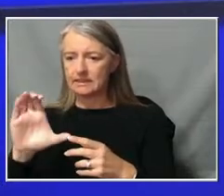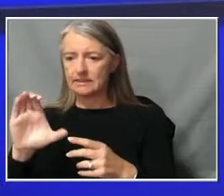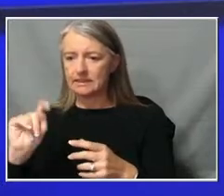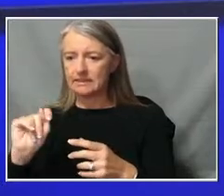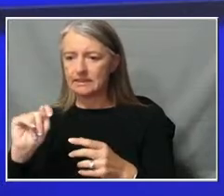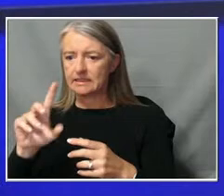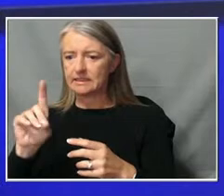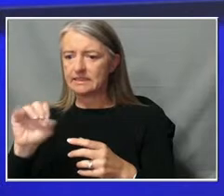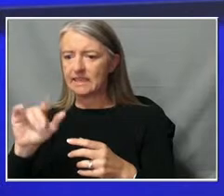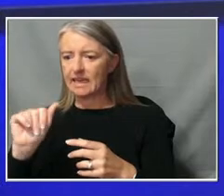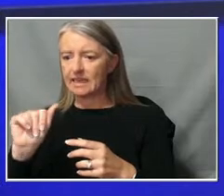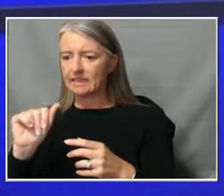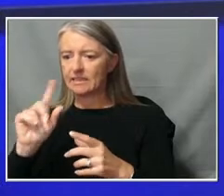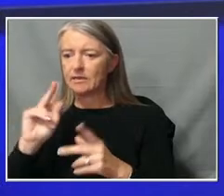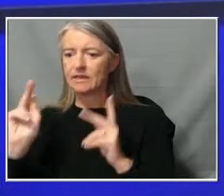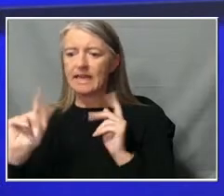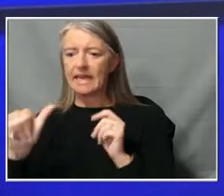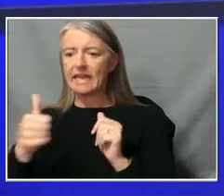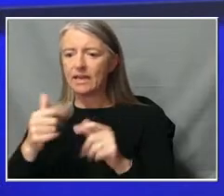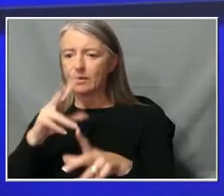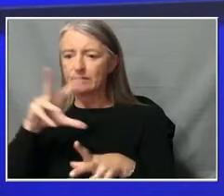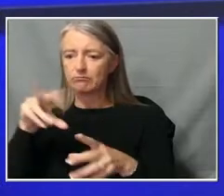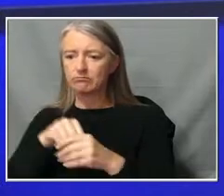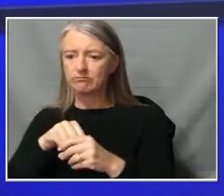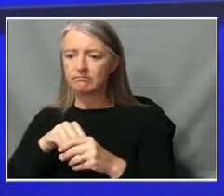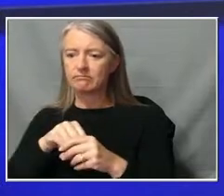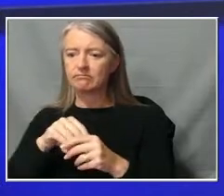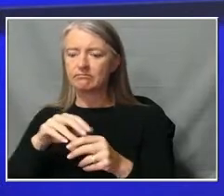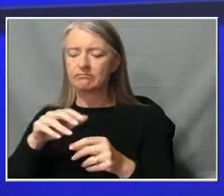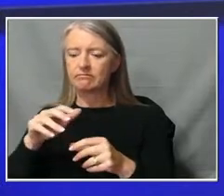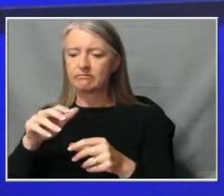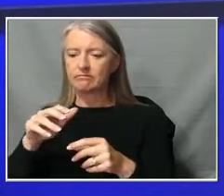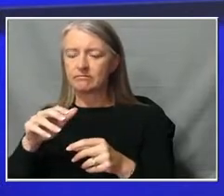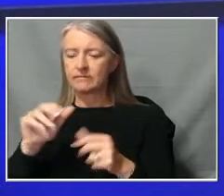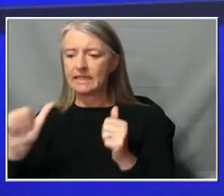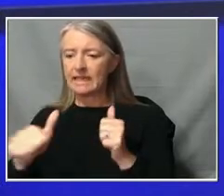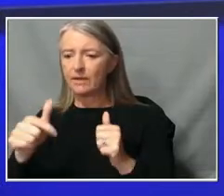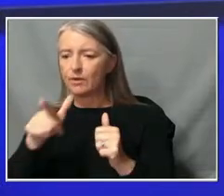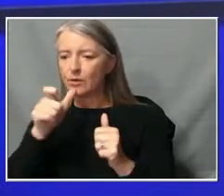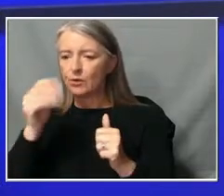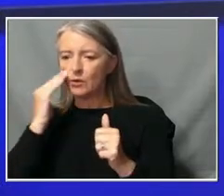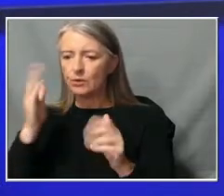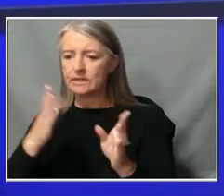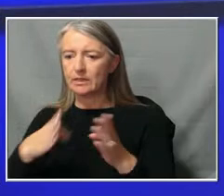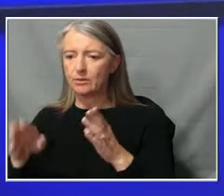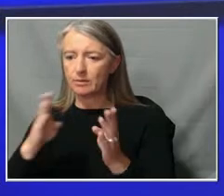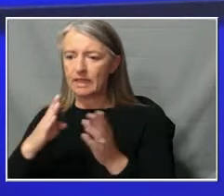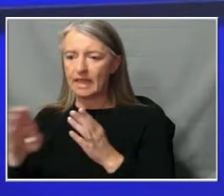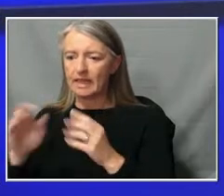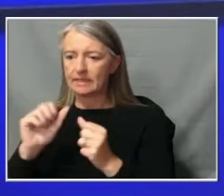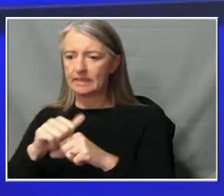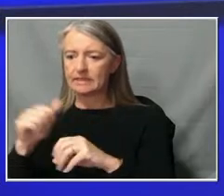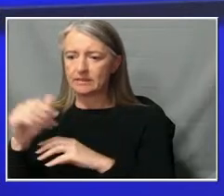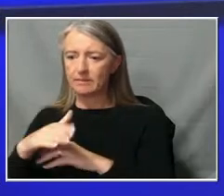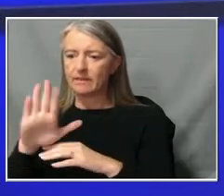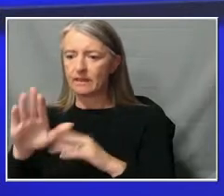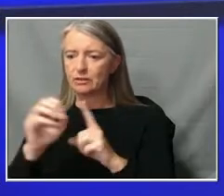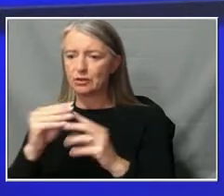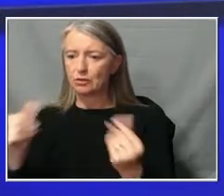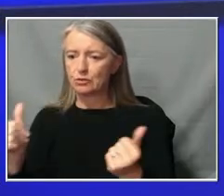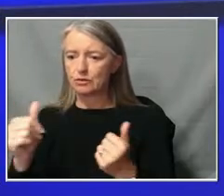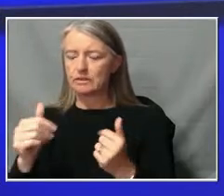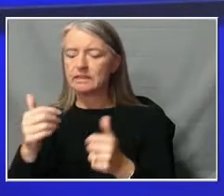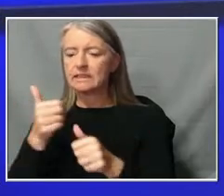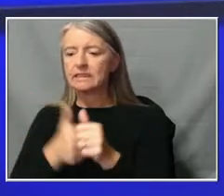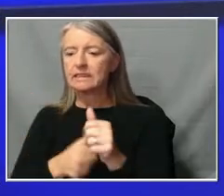Anyone can participate, physicists, anyone who knows how to plan can submit their solution. Each